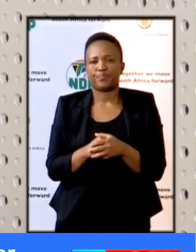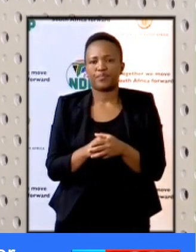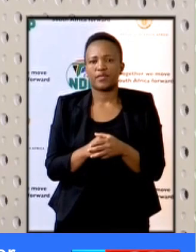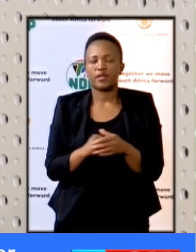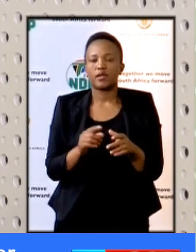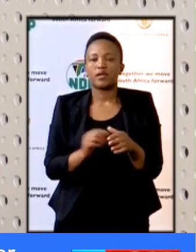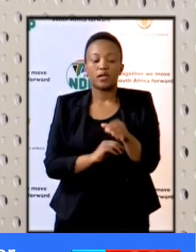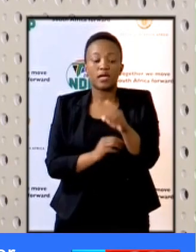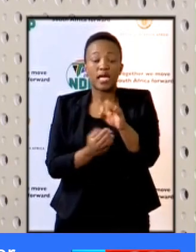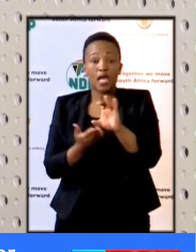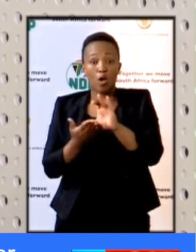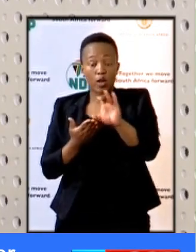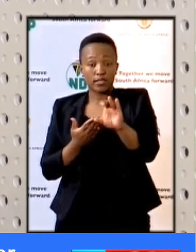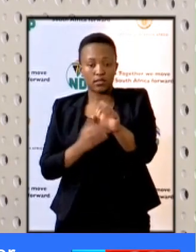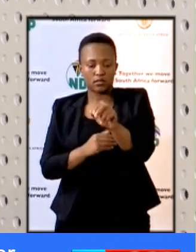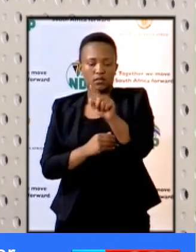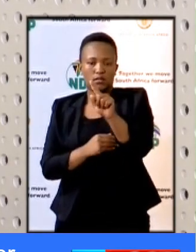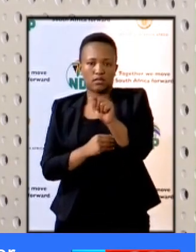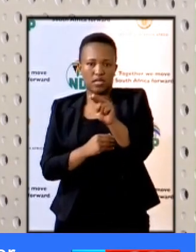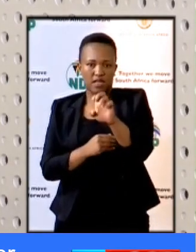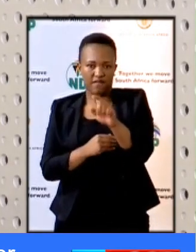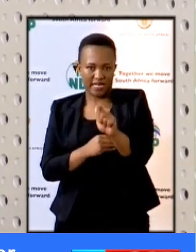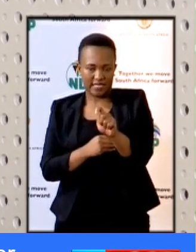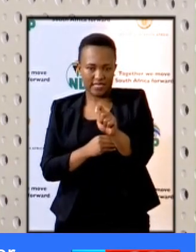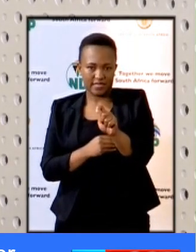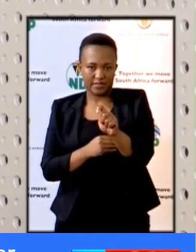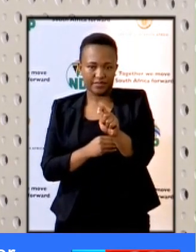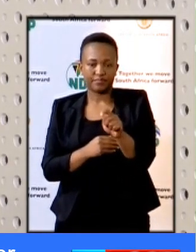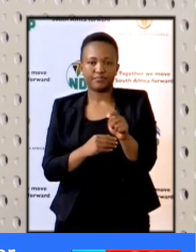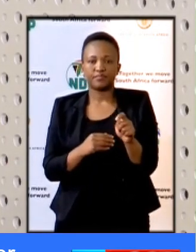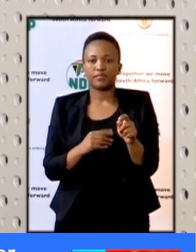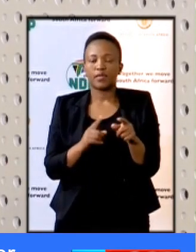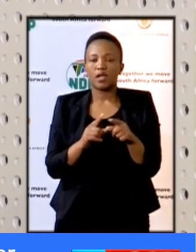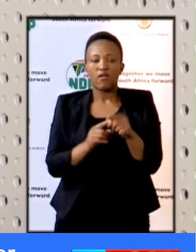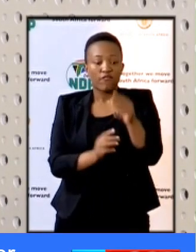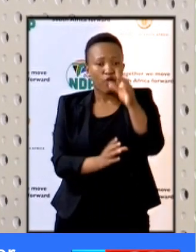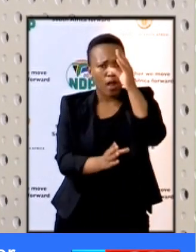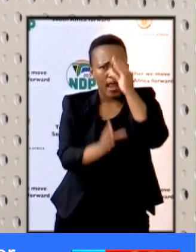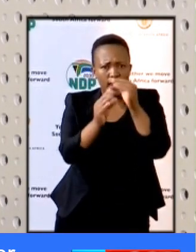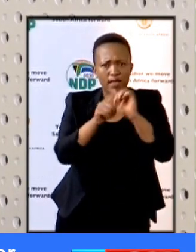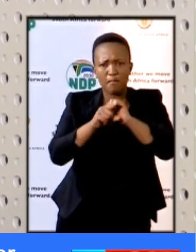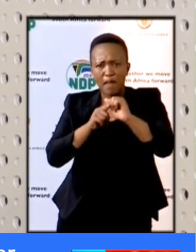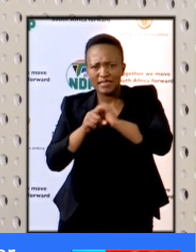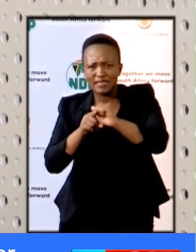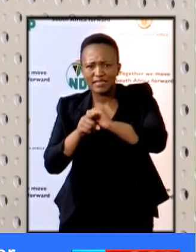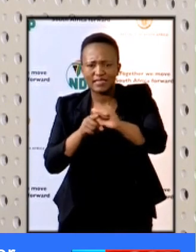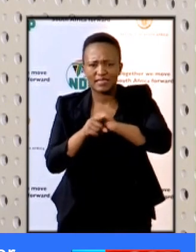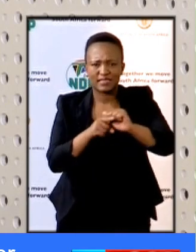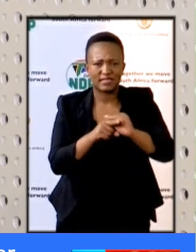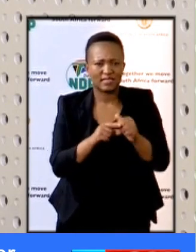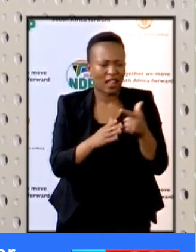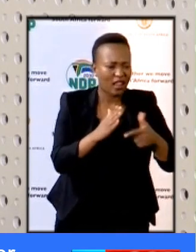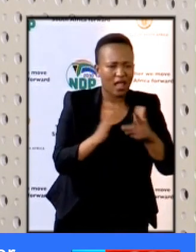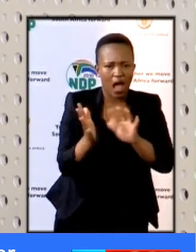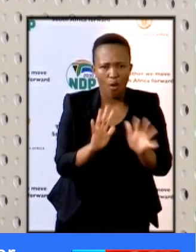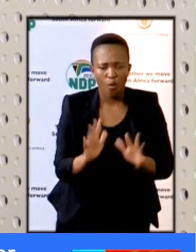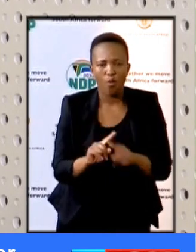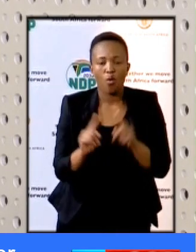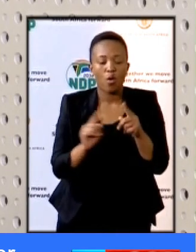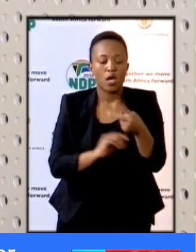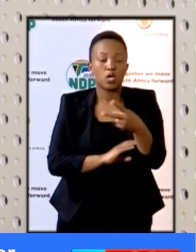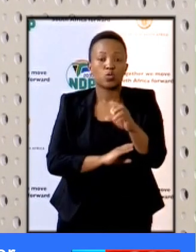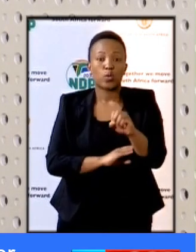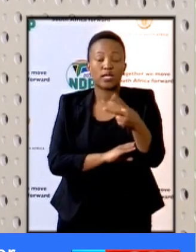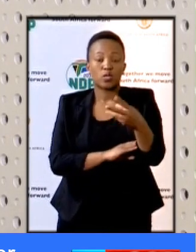On TVET colleges, for the technical and vocational education and training sector, the 2020 academic year